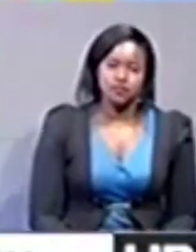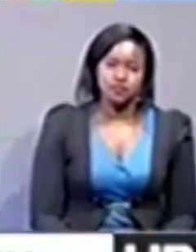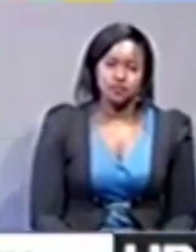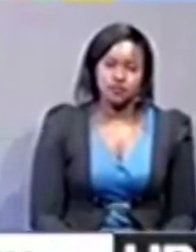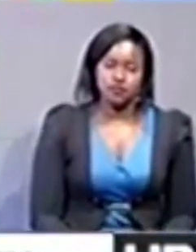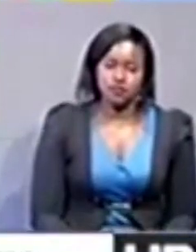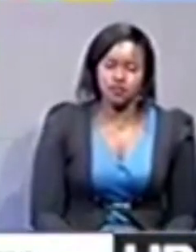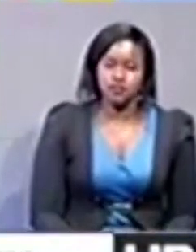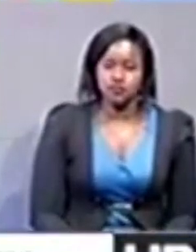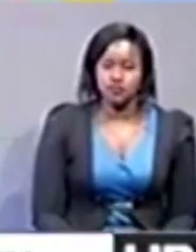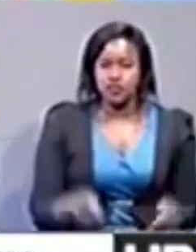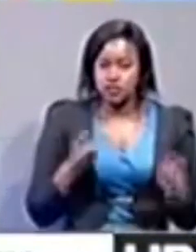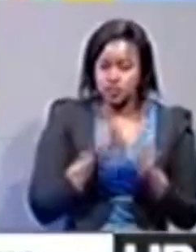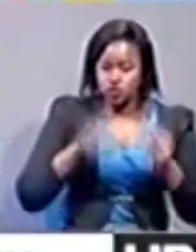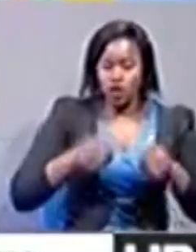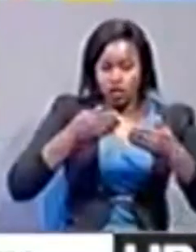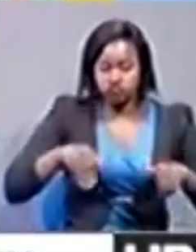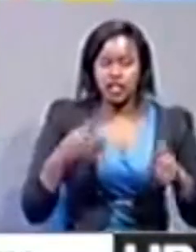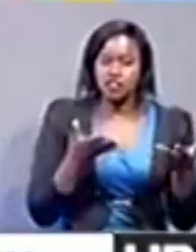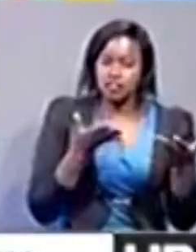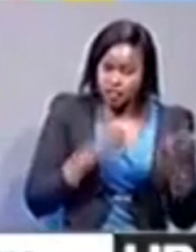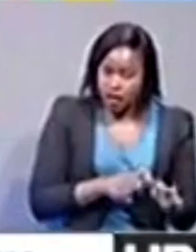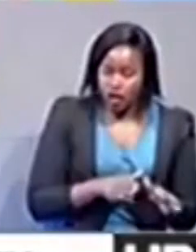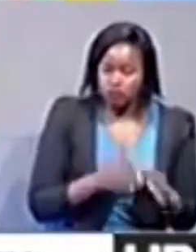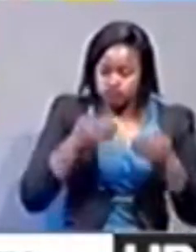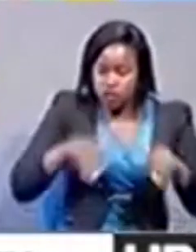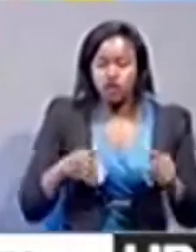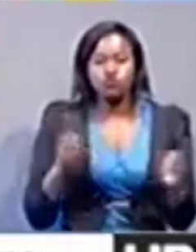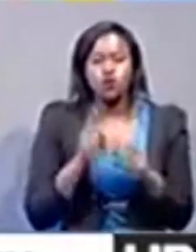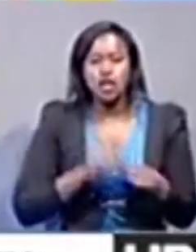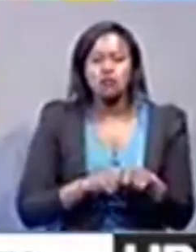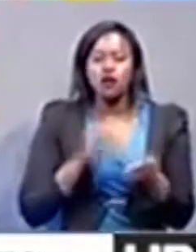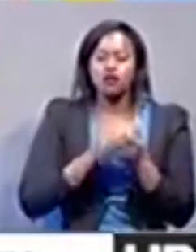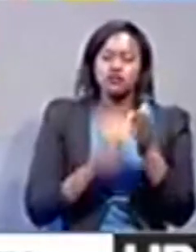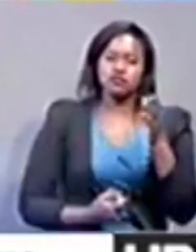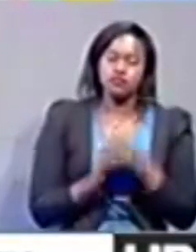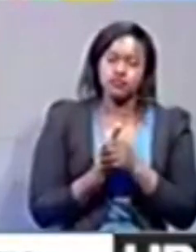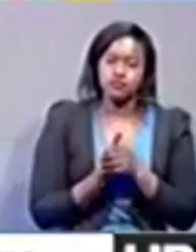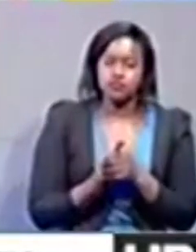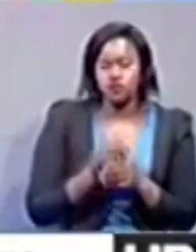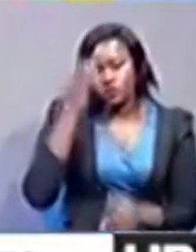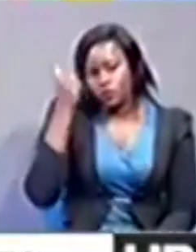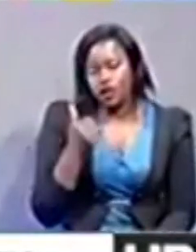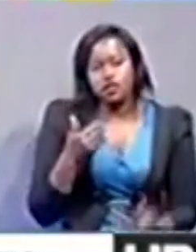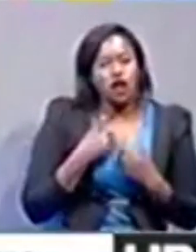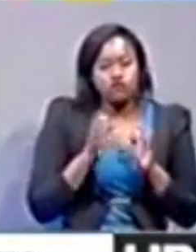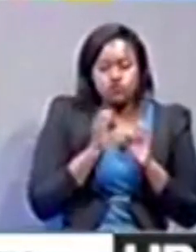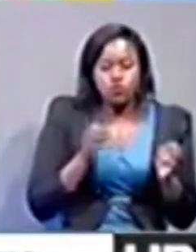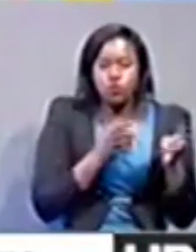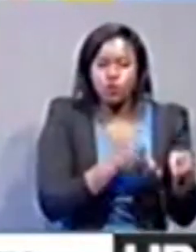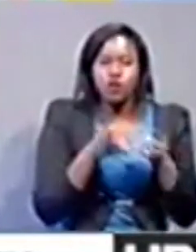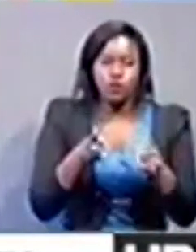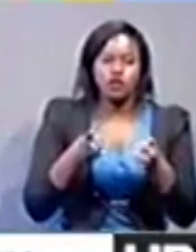And you may avoid death for a short time, then it will come back. Because you will not have the means